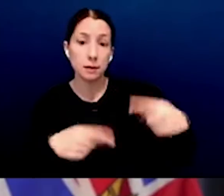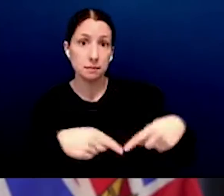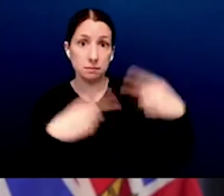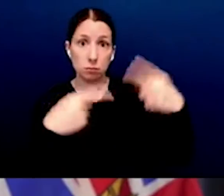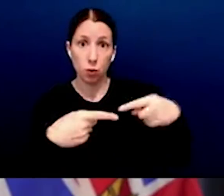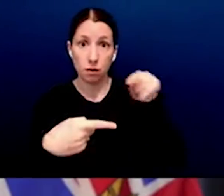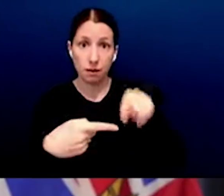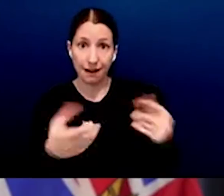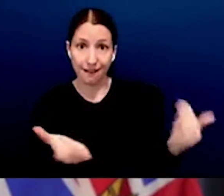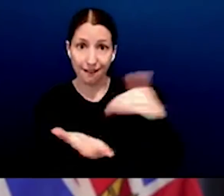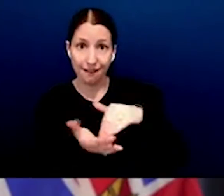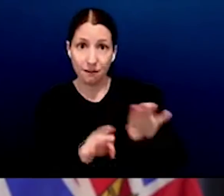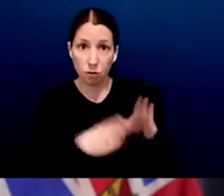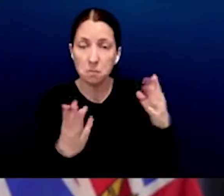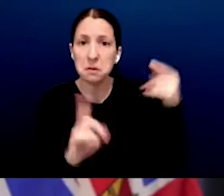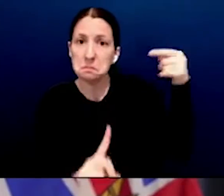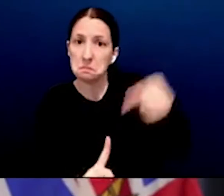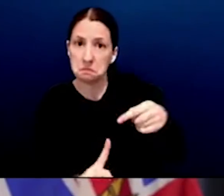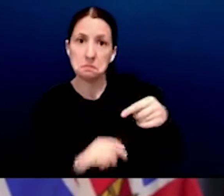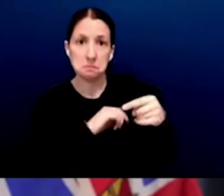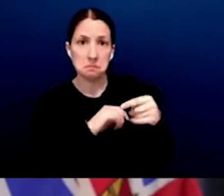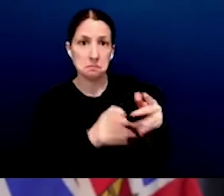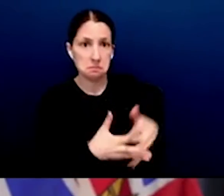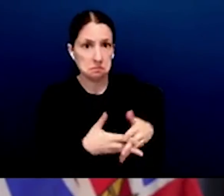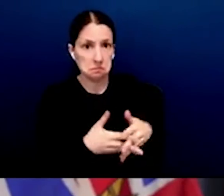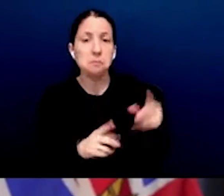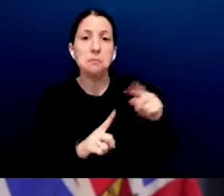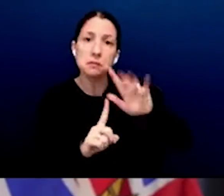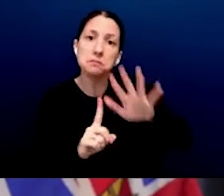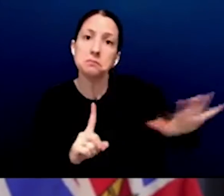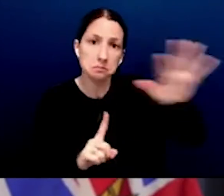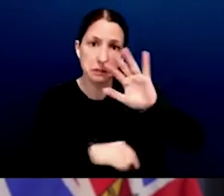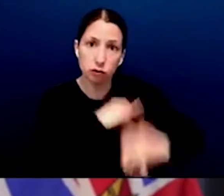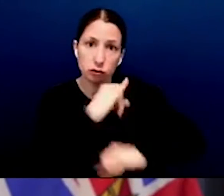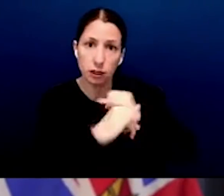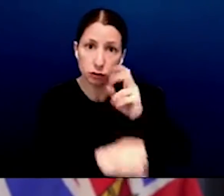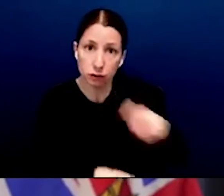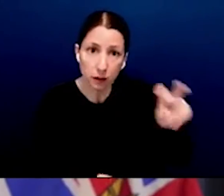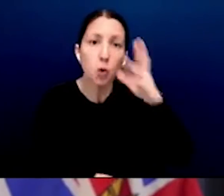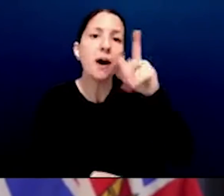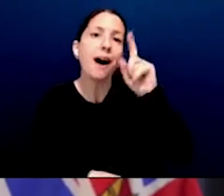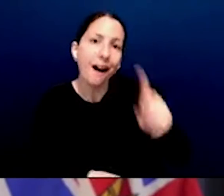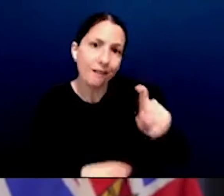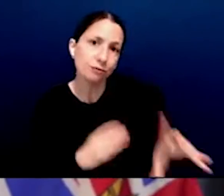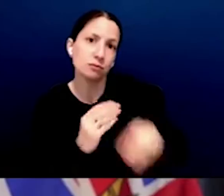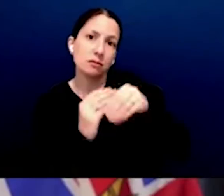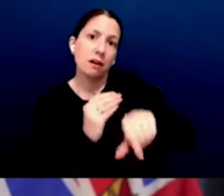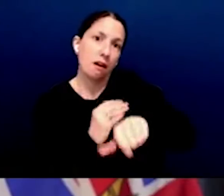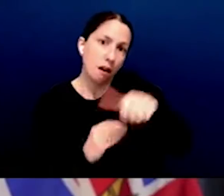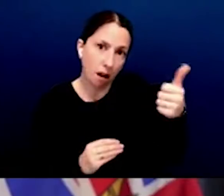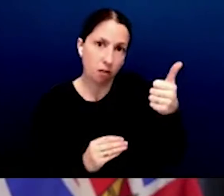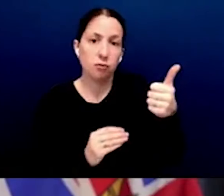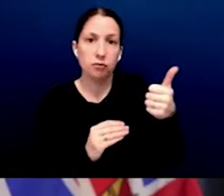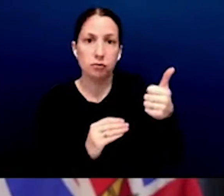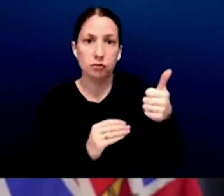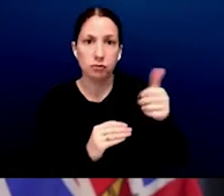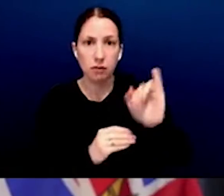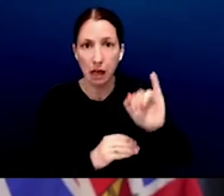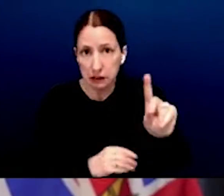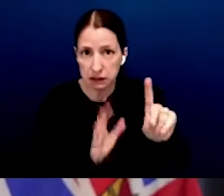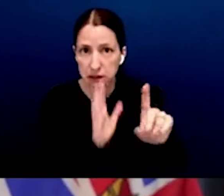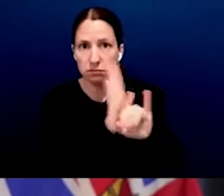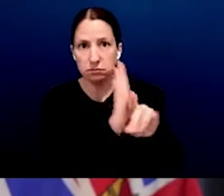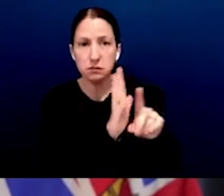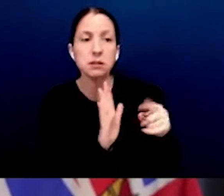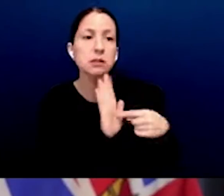us, and those who want to travel internationally are going to require some other form of identification distributed and approved by